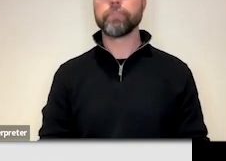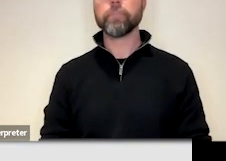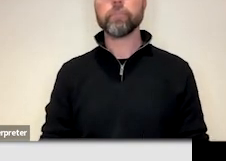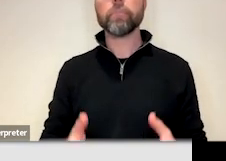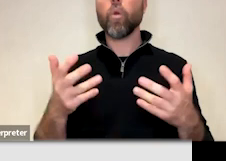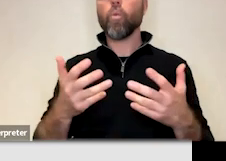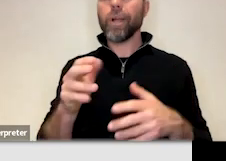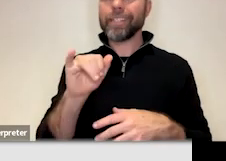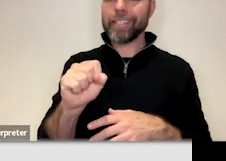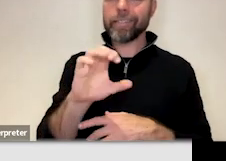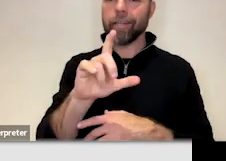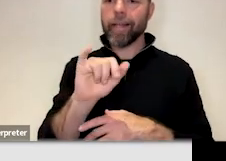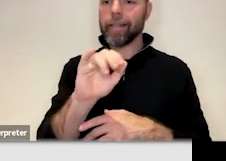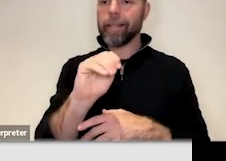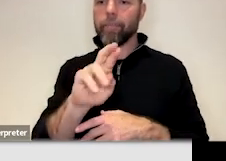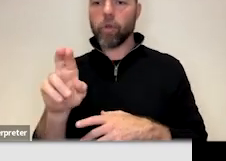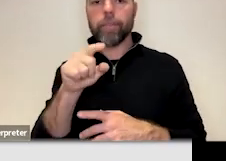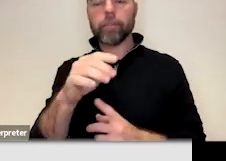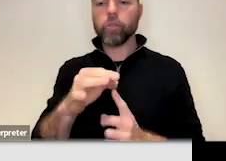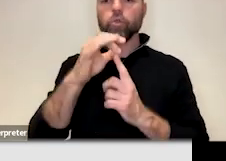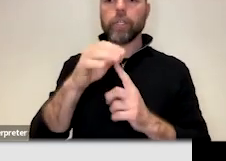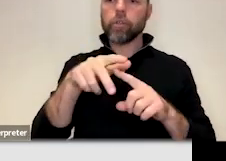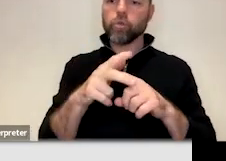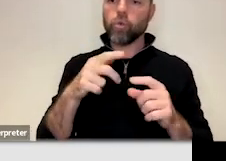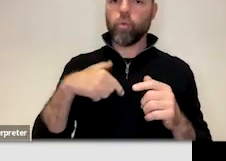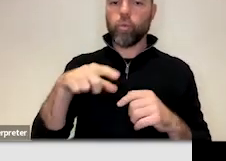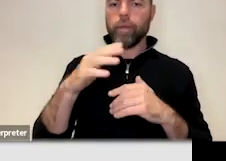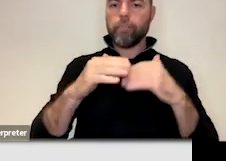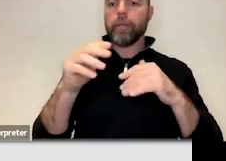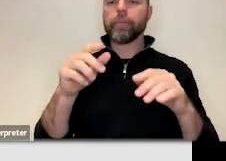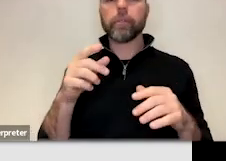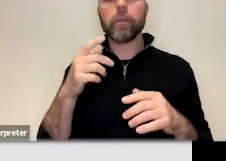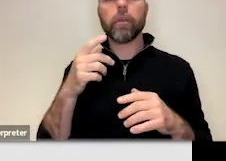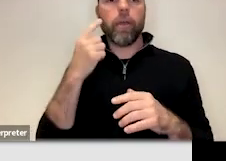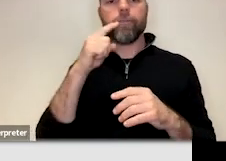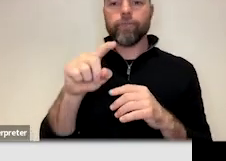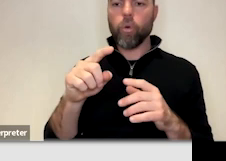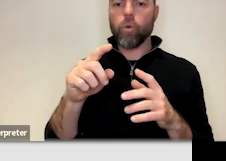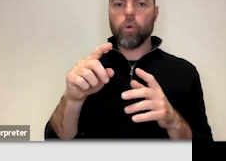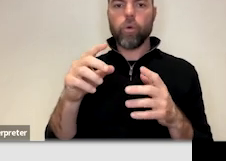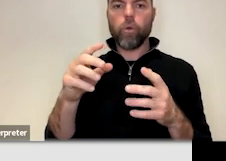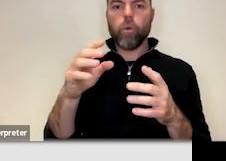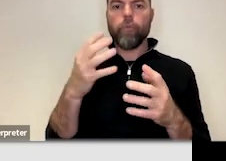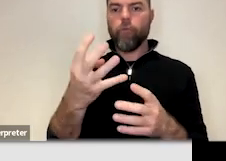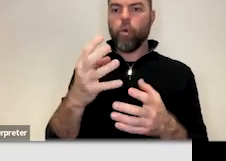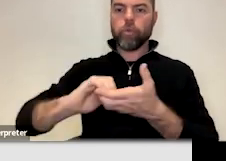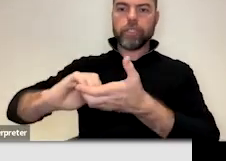So what is ClimRR? This is a unique tool that we built as a sort of a 4-participant collaboration between